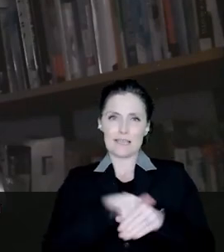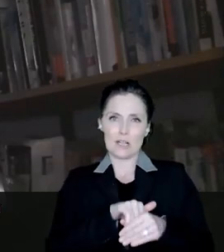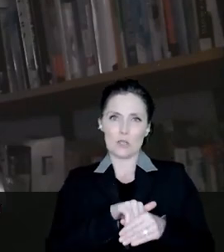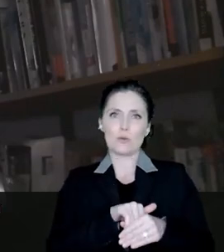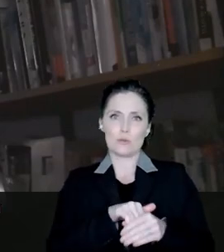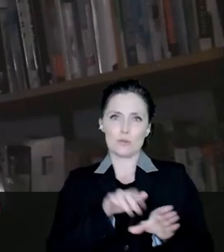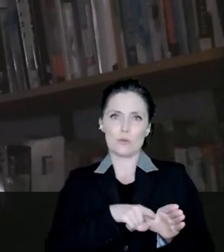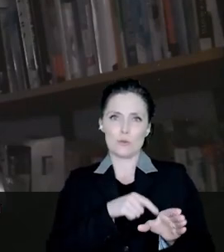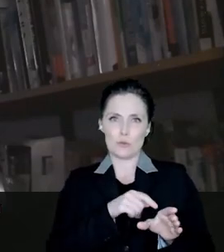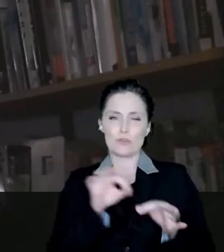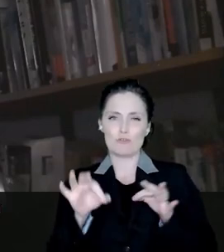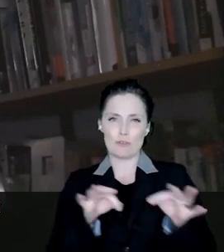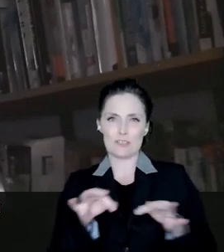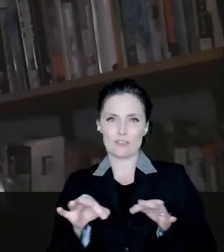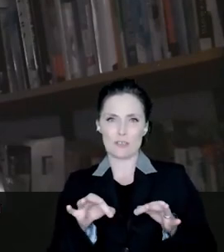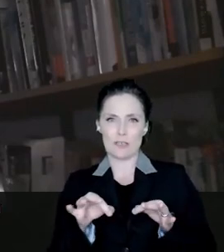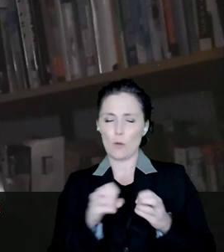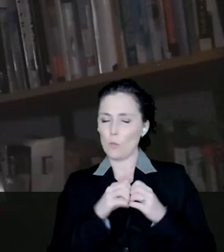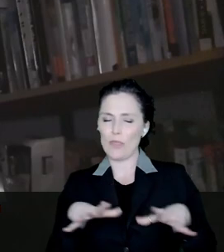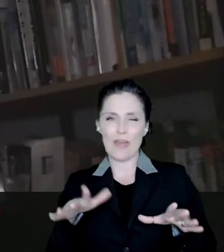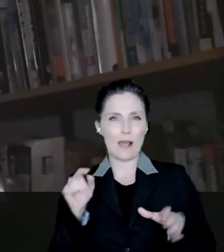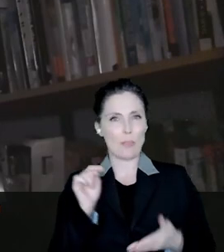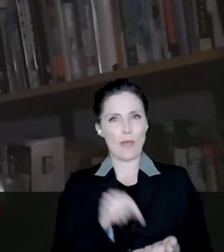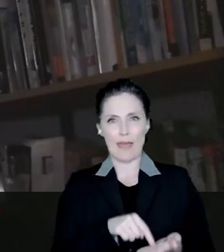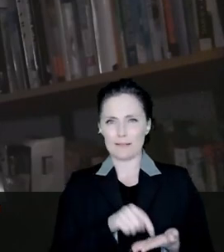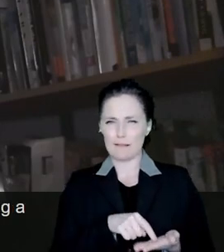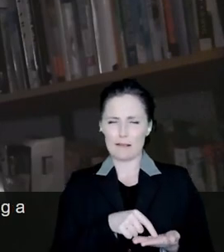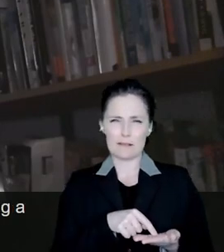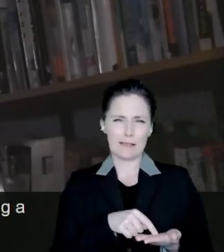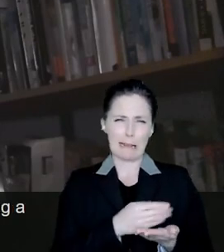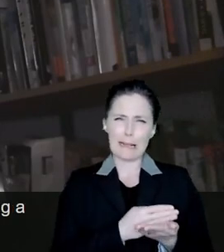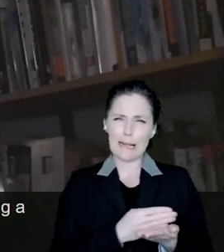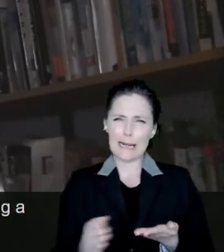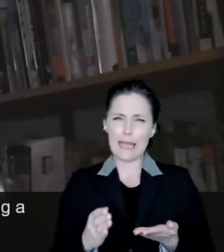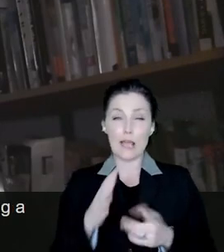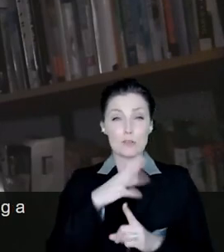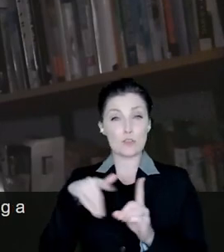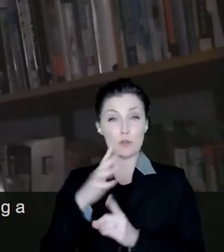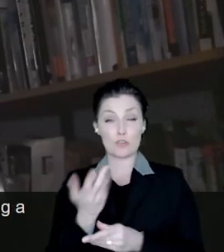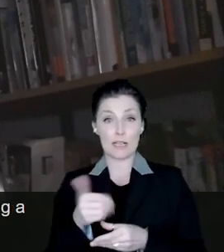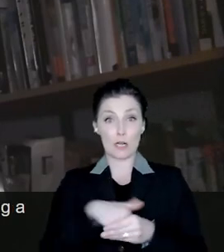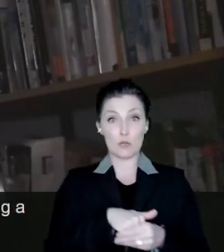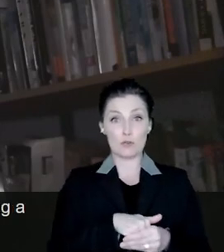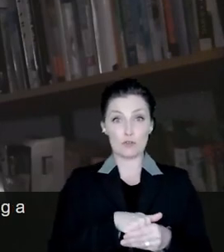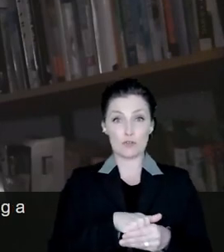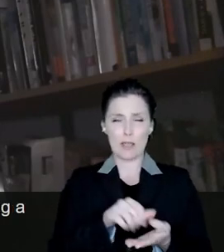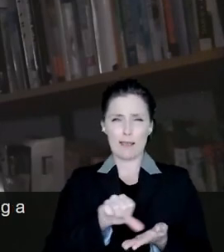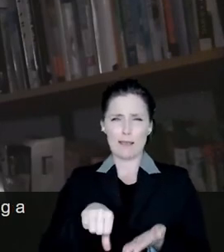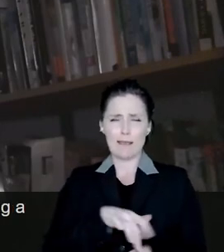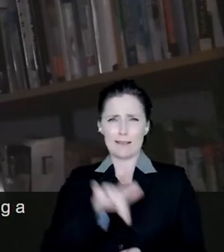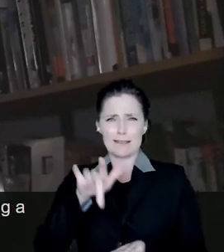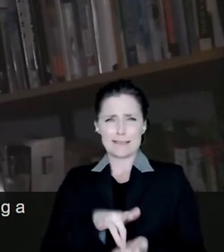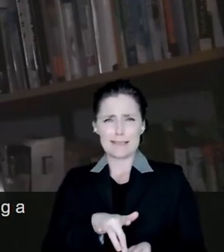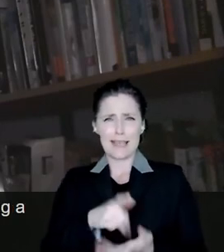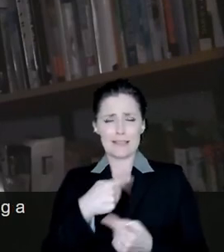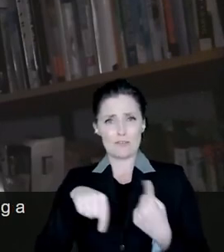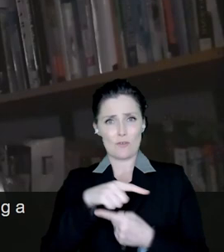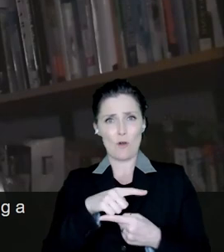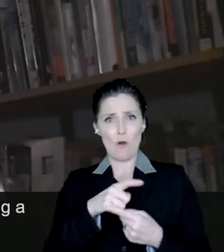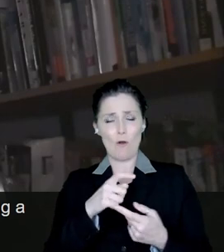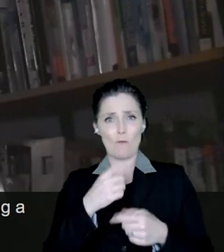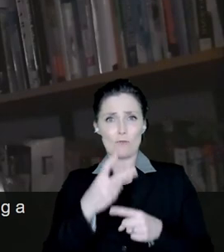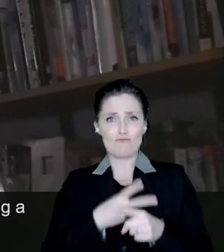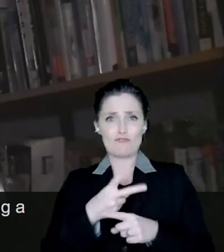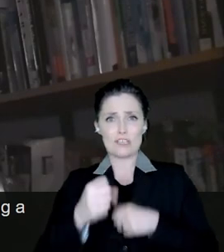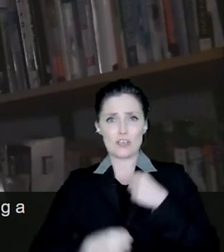having a concrete youth strategy and having social inclusion at the heart of these major regenerations in Barnet continues to be something